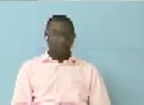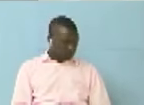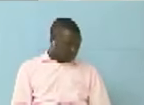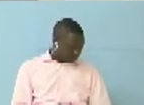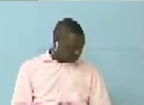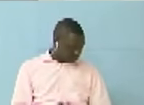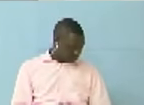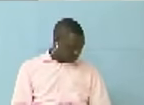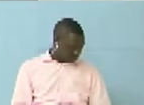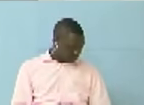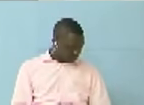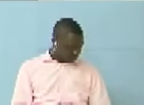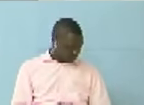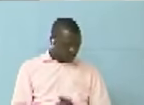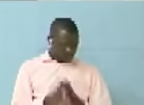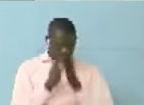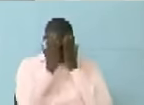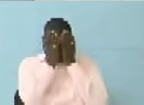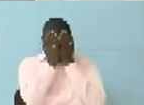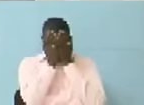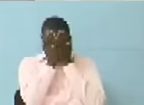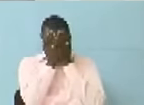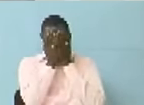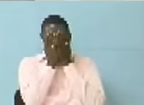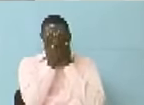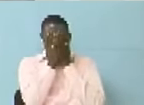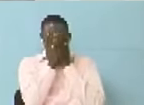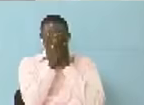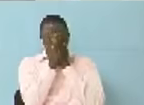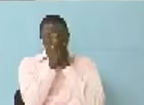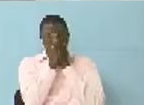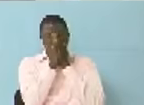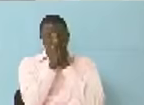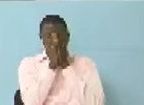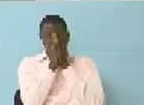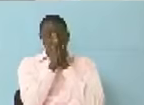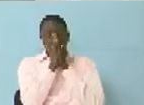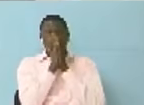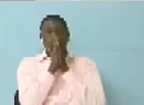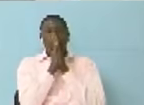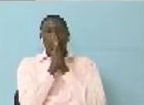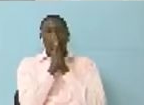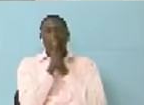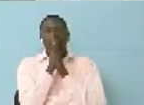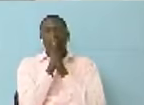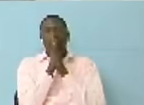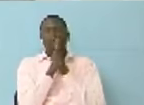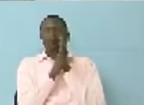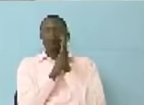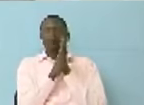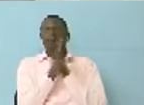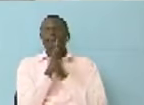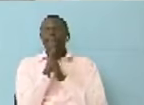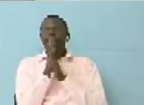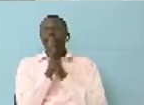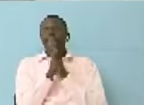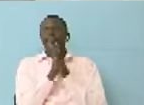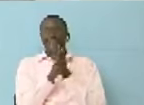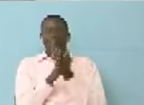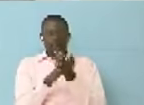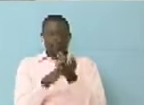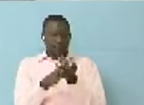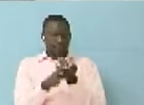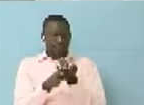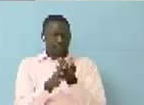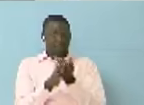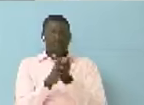know, so much helplessness, you know, and bitterness also, you know, because I was unarmed. I